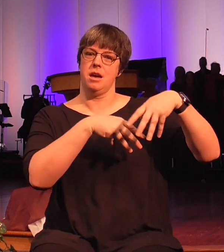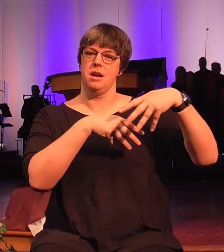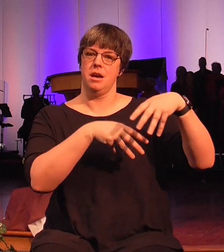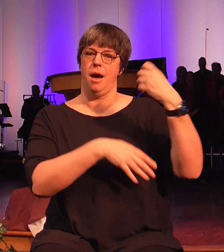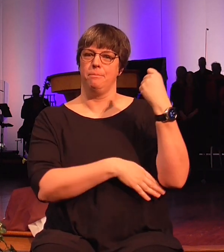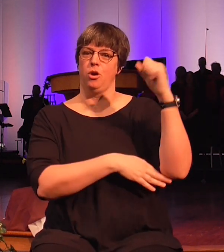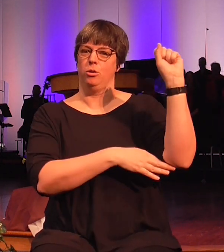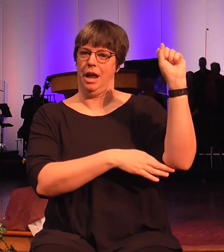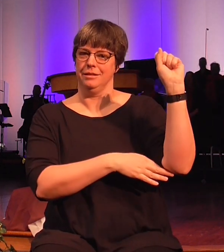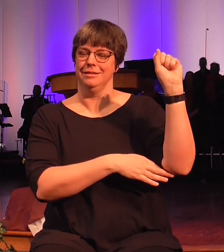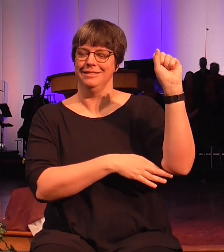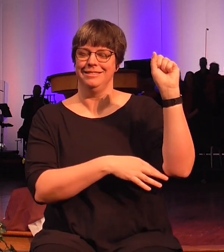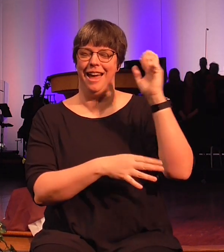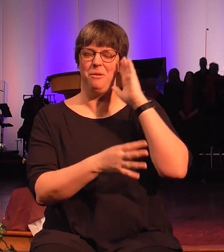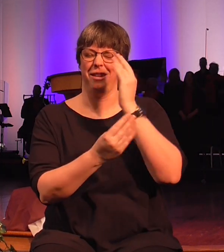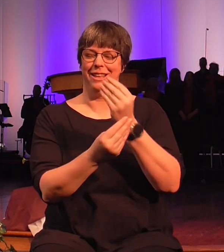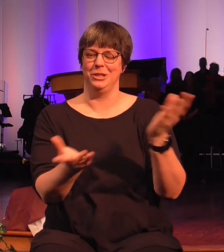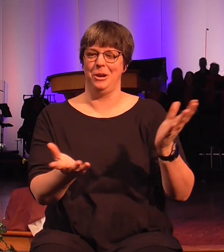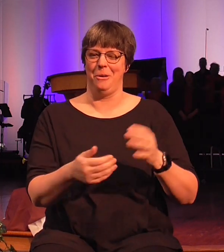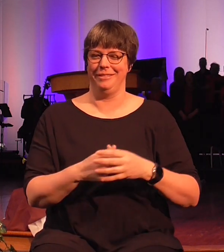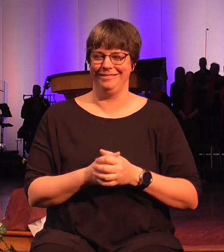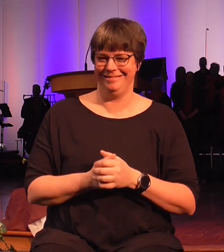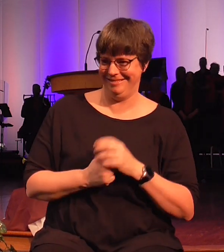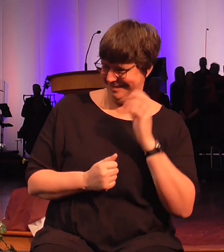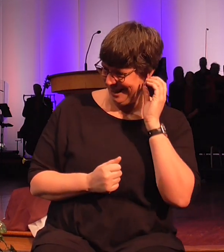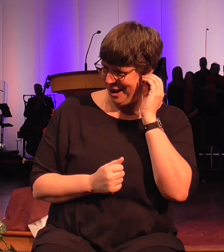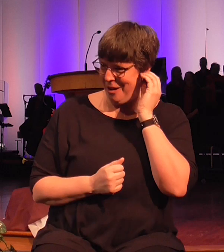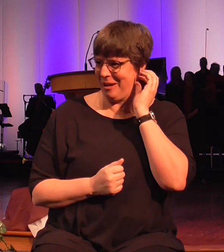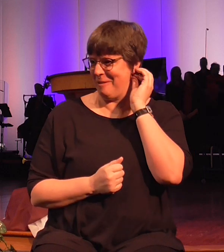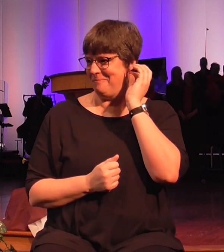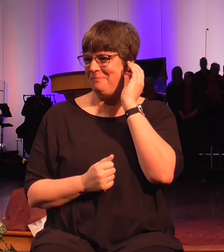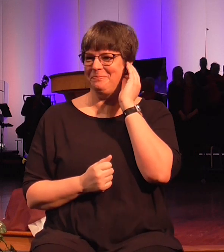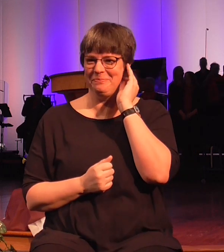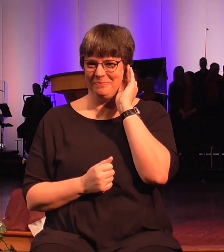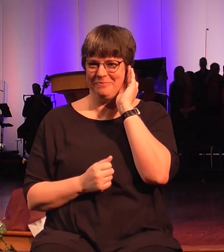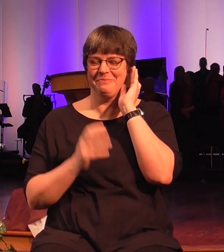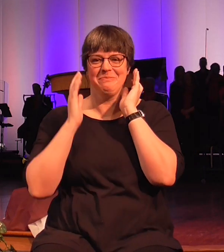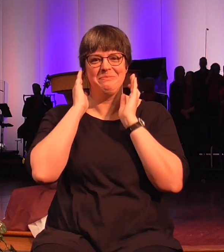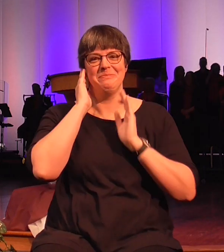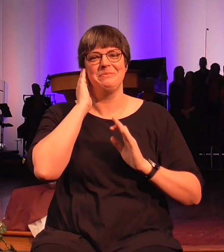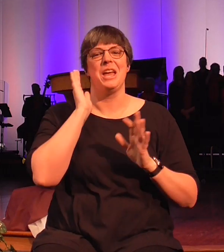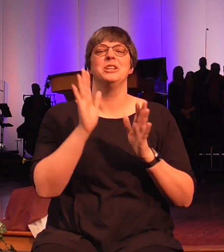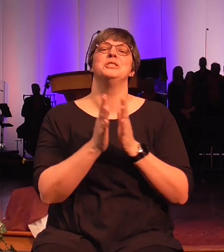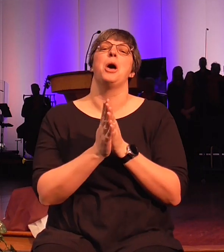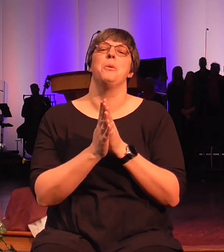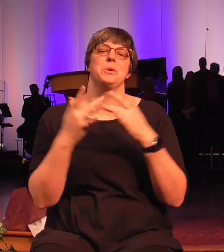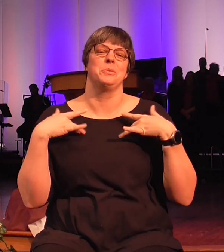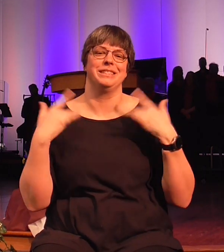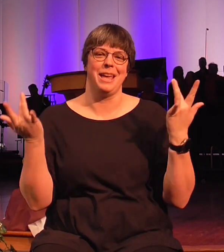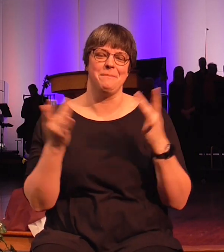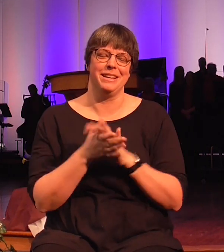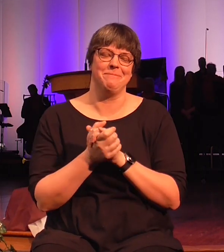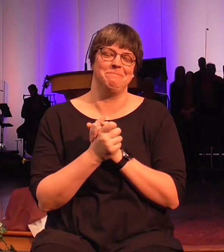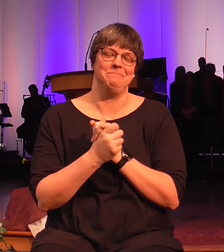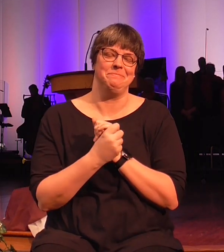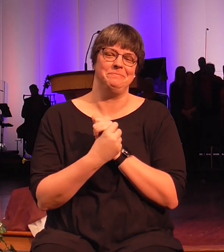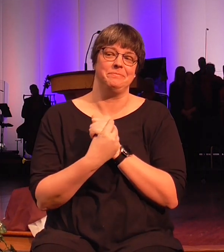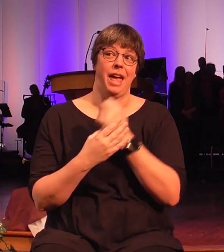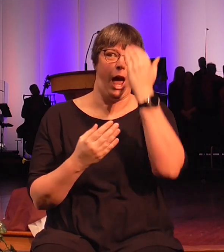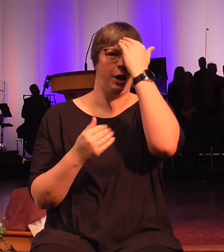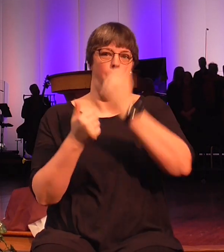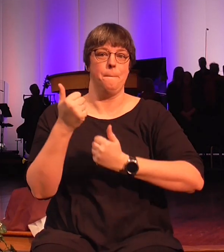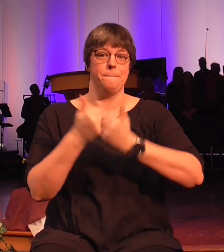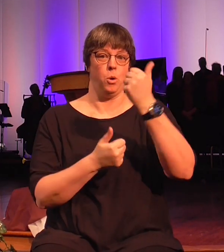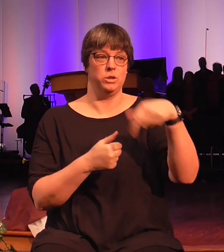going to march on Coors Field, but I'll let you people know. All right, so here's some other stuff that's coming up. I